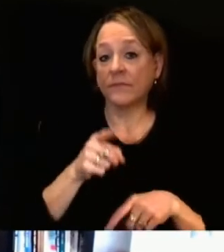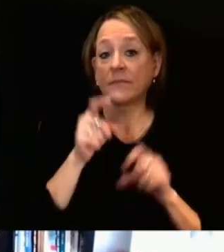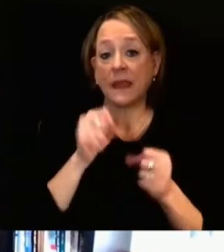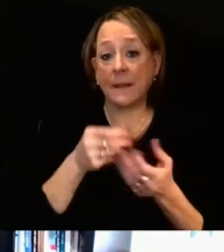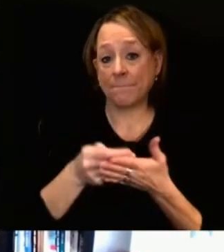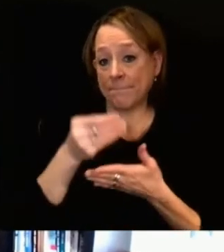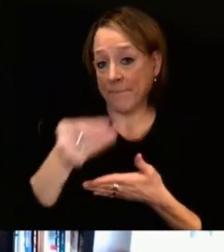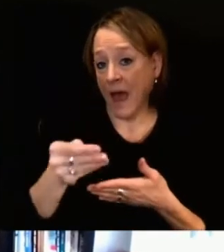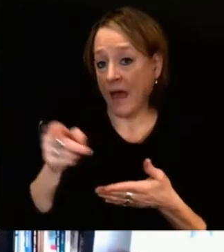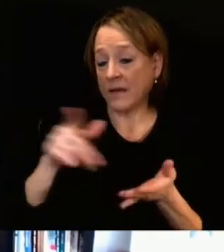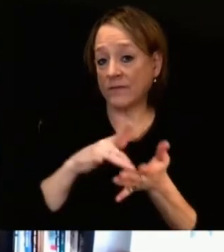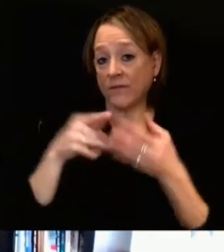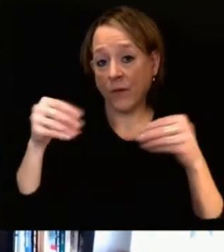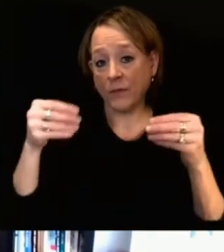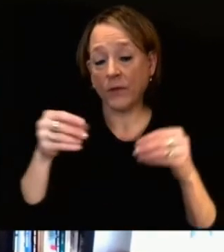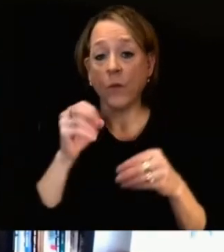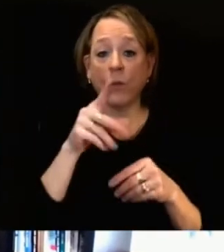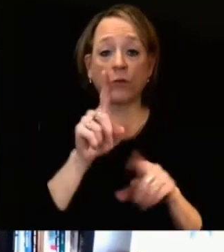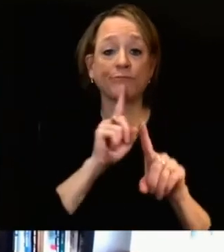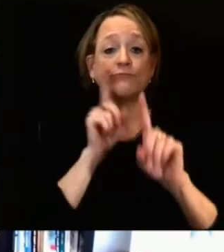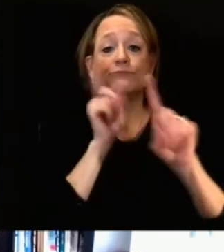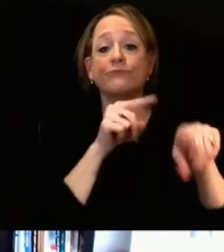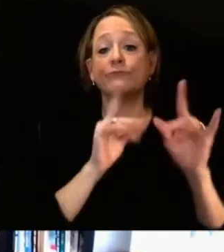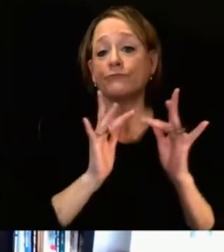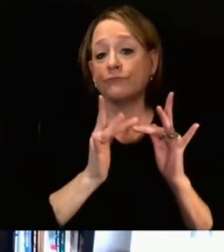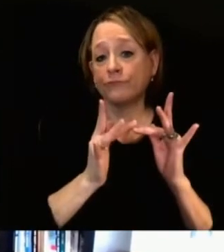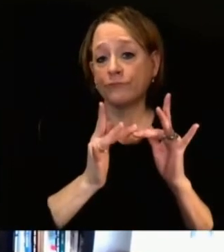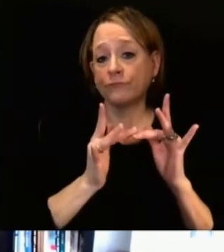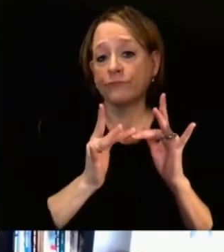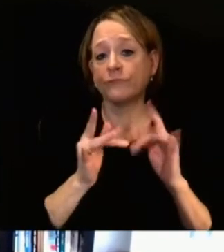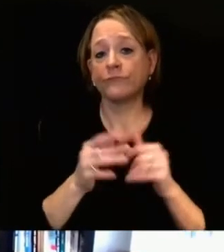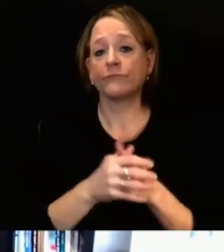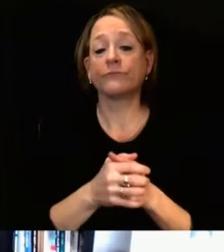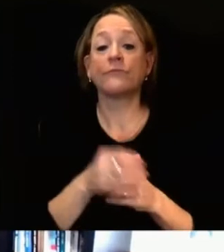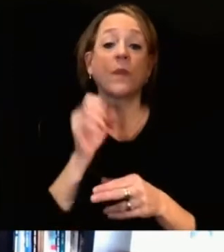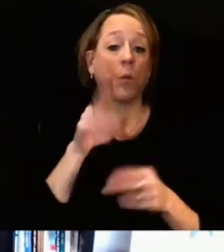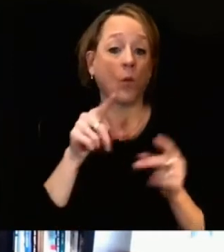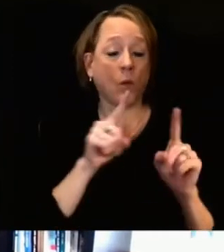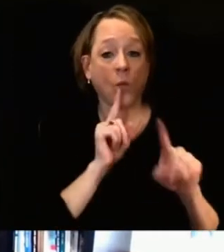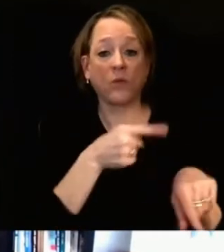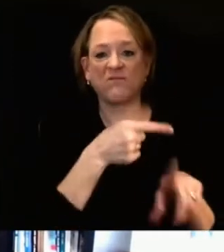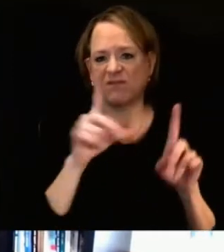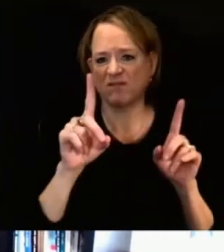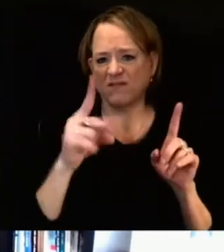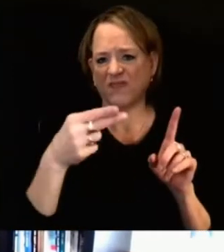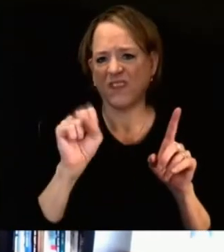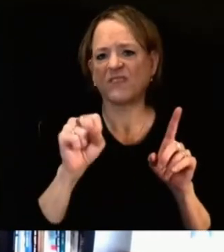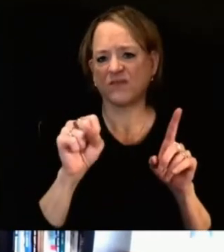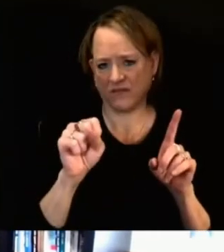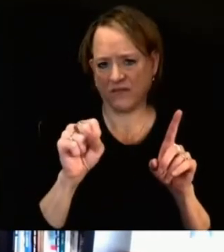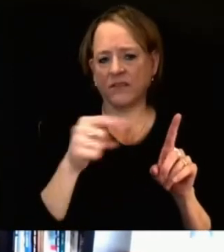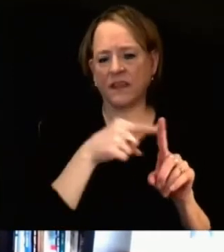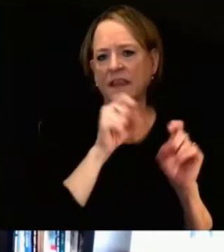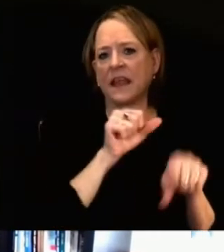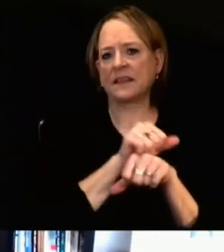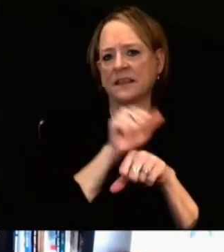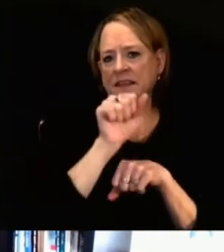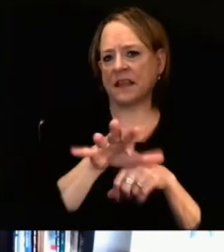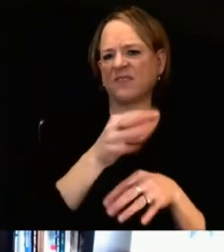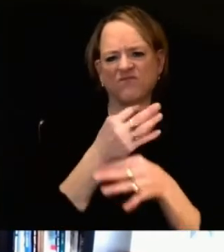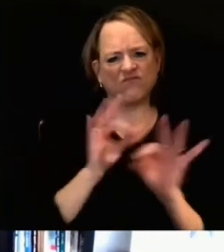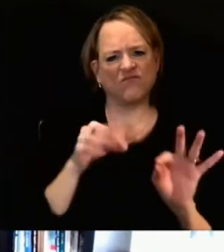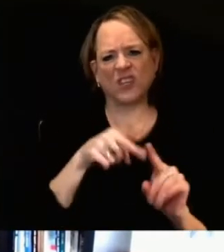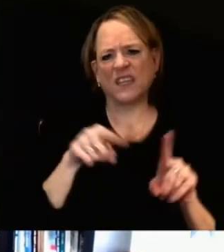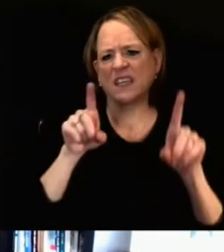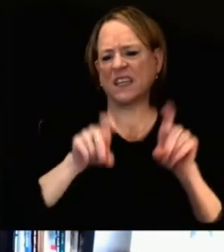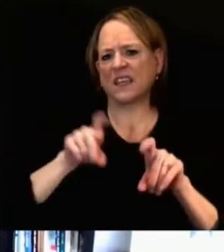those vault tests that you can order from the DHS website. Those are shipped to your house for free. It's a PCR test, and you ship it back, and the test is